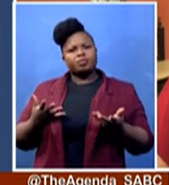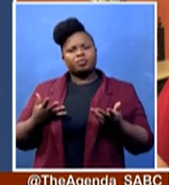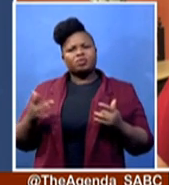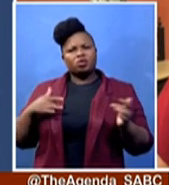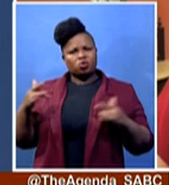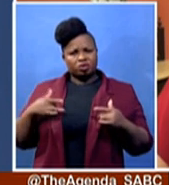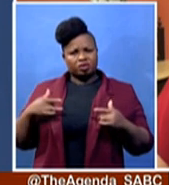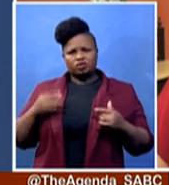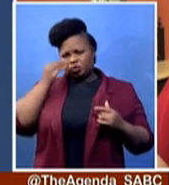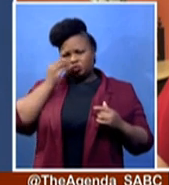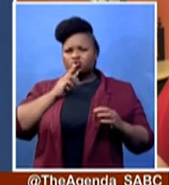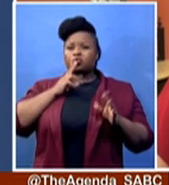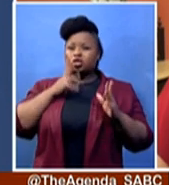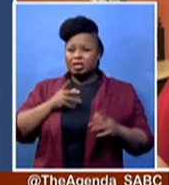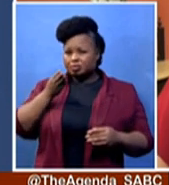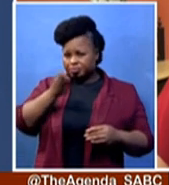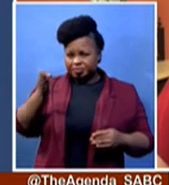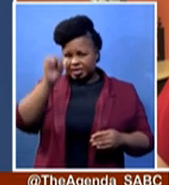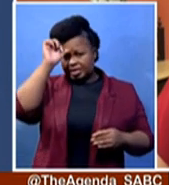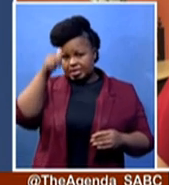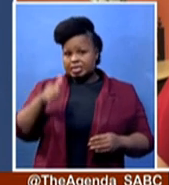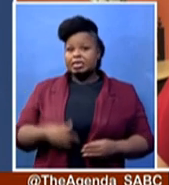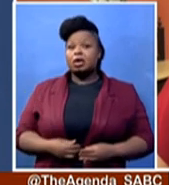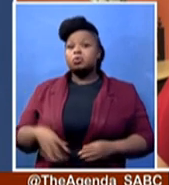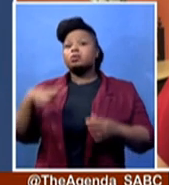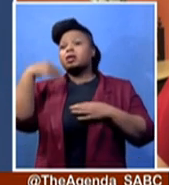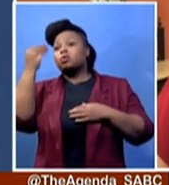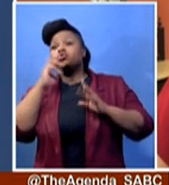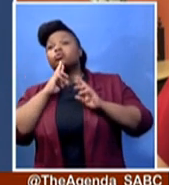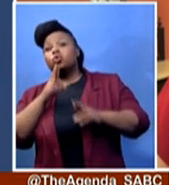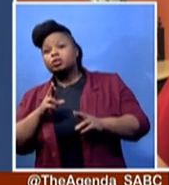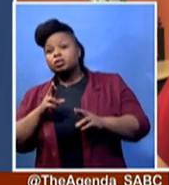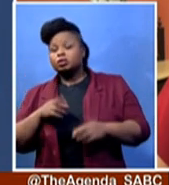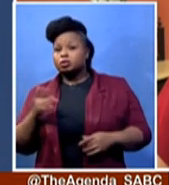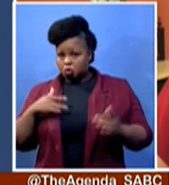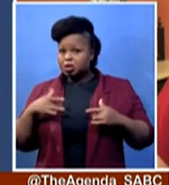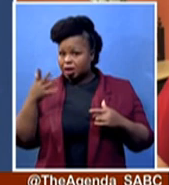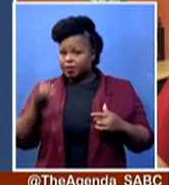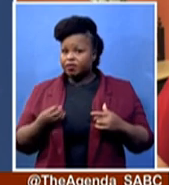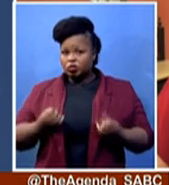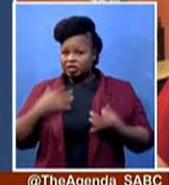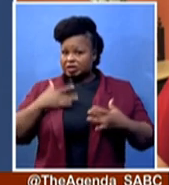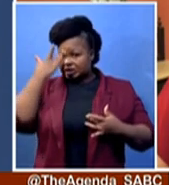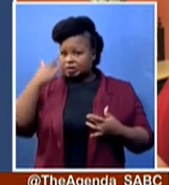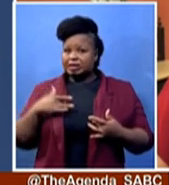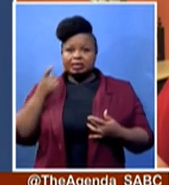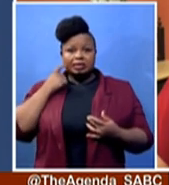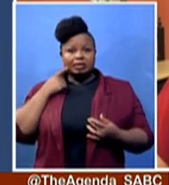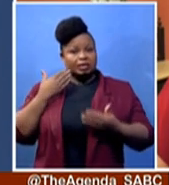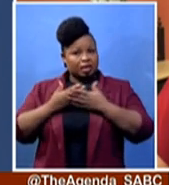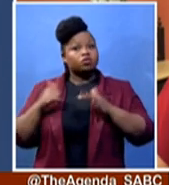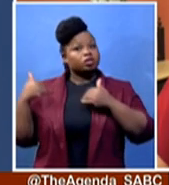in terms of going out and reporting? Are they concerned with regards to their safety in terms